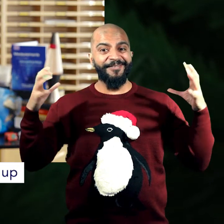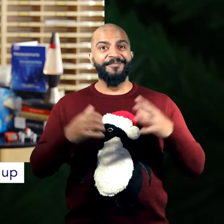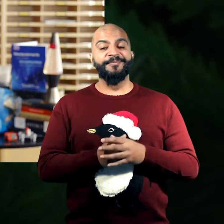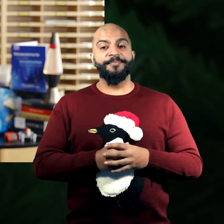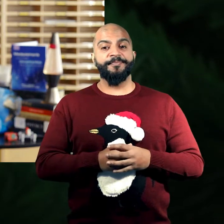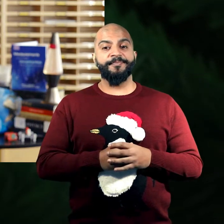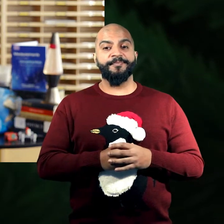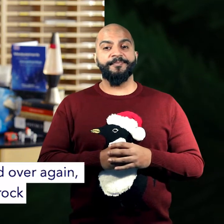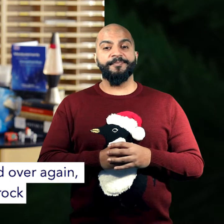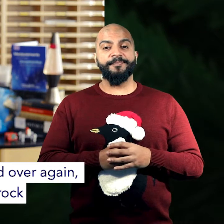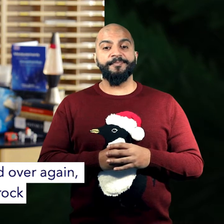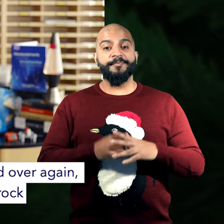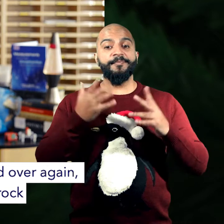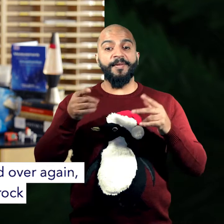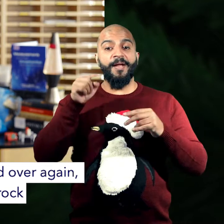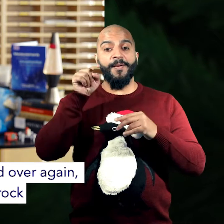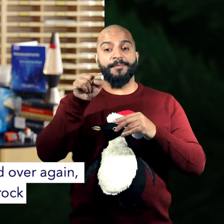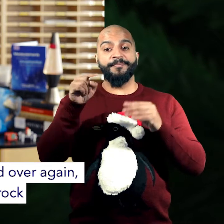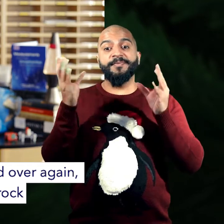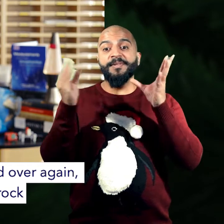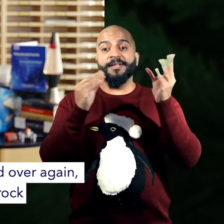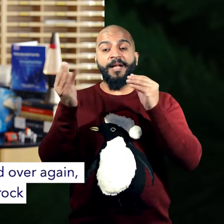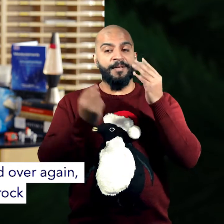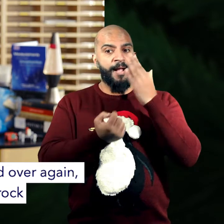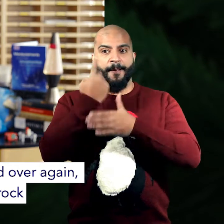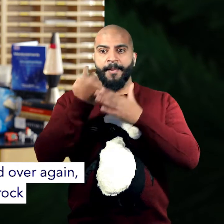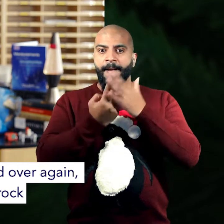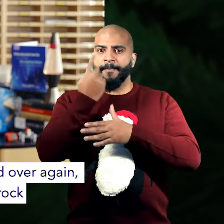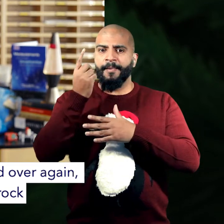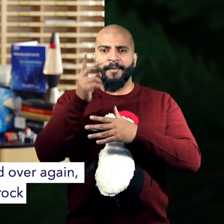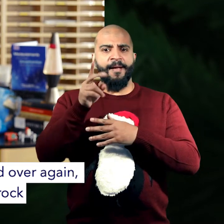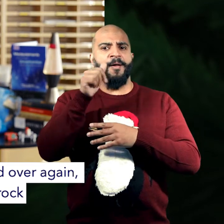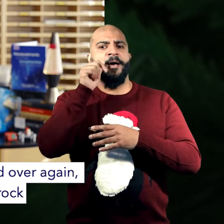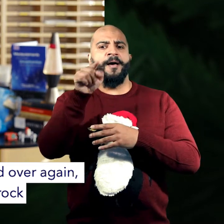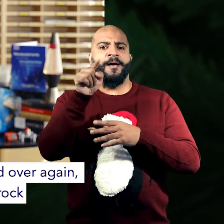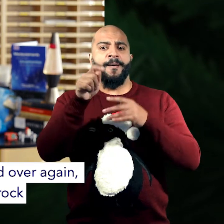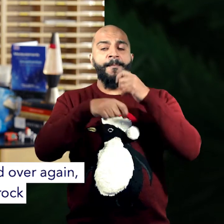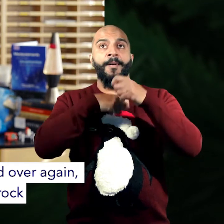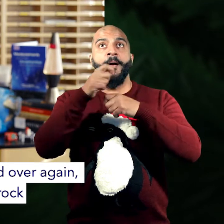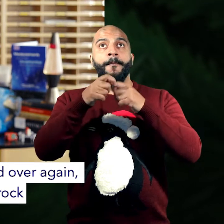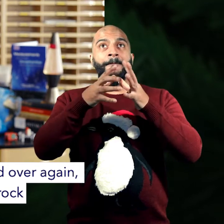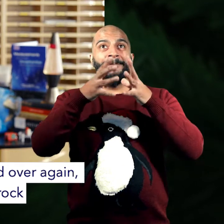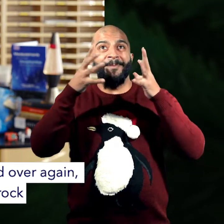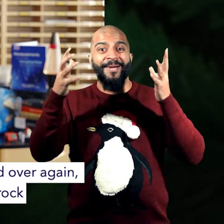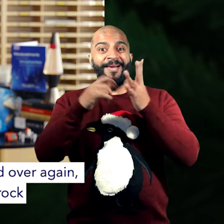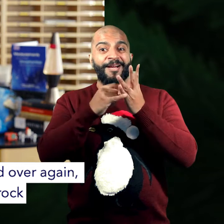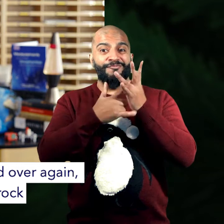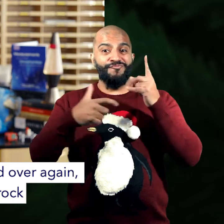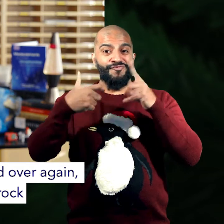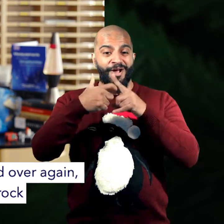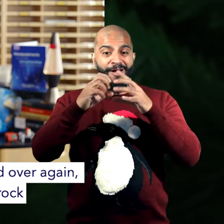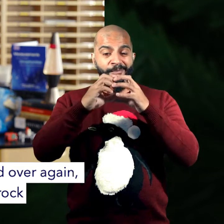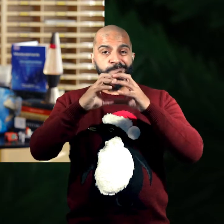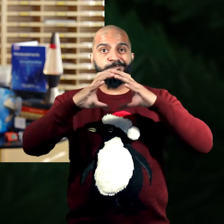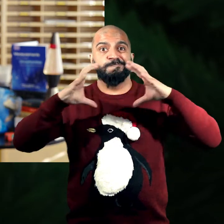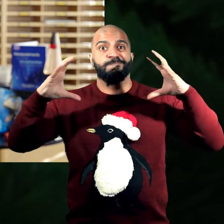big object. Now, this process of dust sticking to it happens over and over again until you get to a stage where you have a